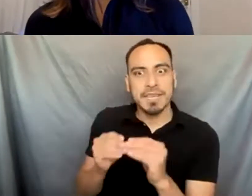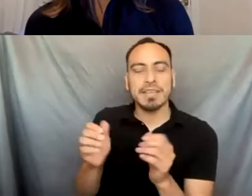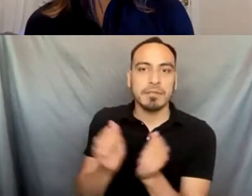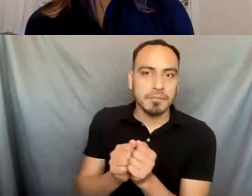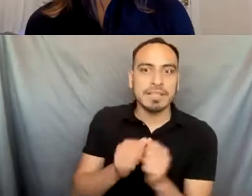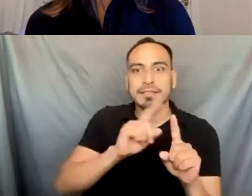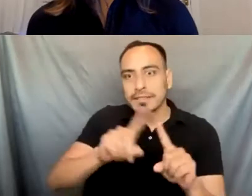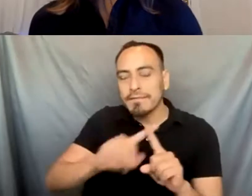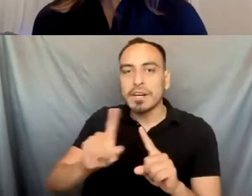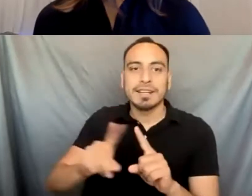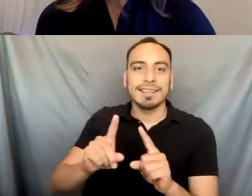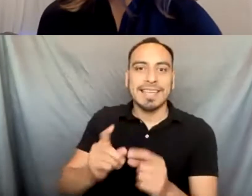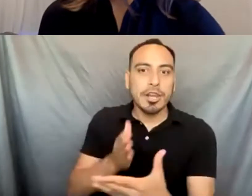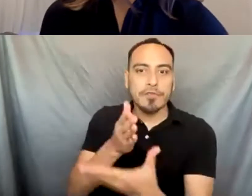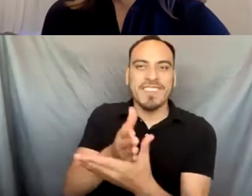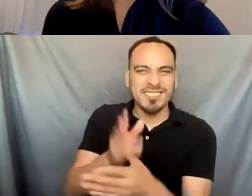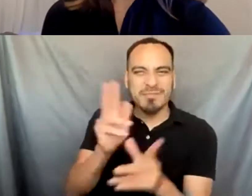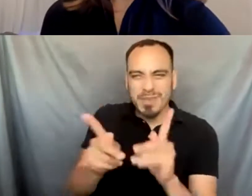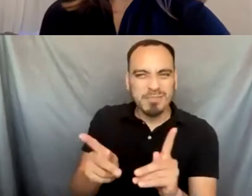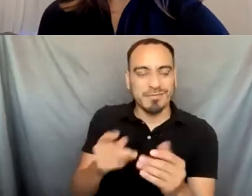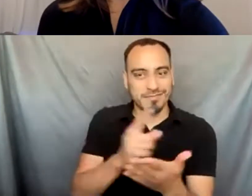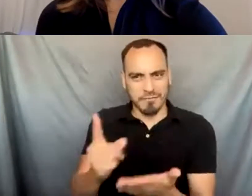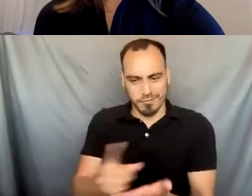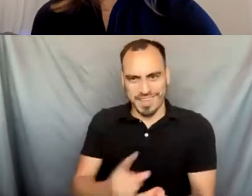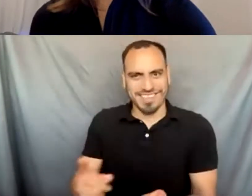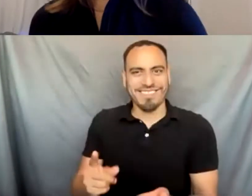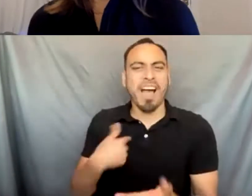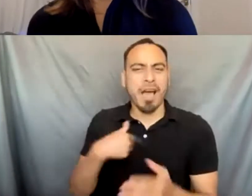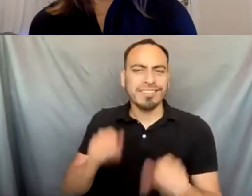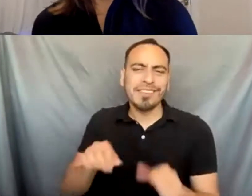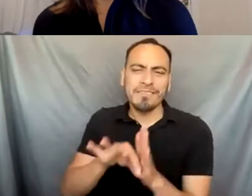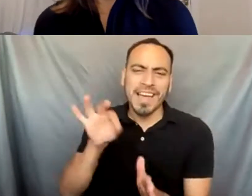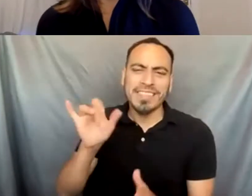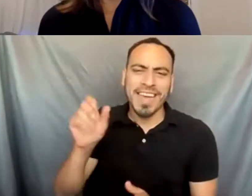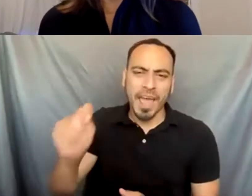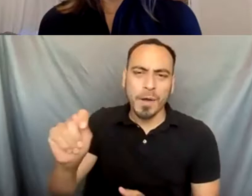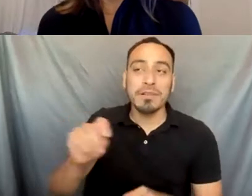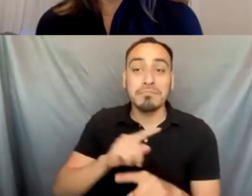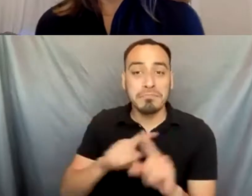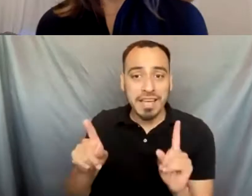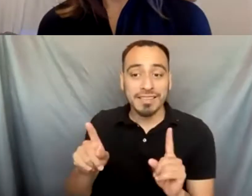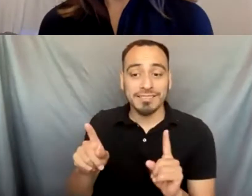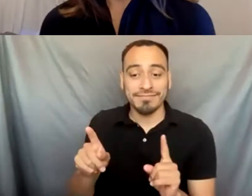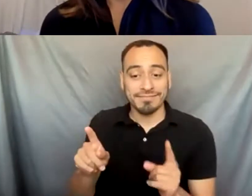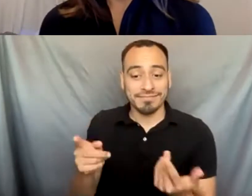weekly. So I could surely find that out, and by the next one of these